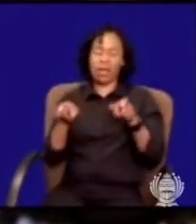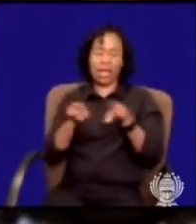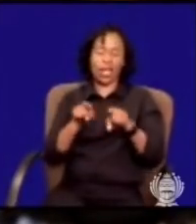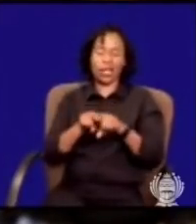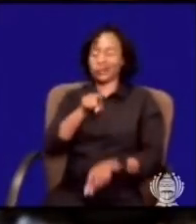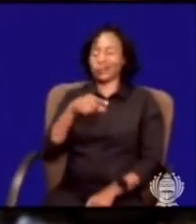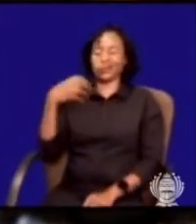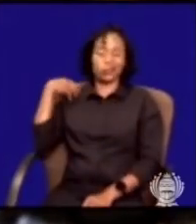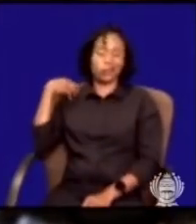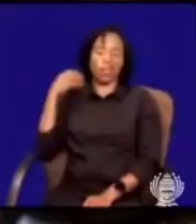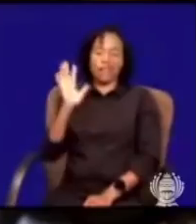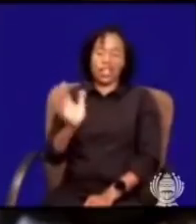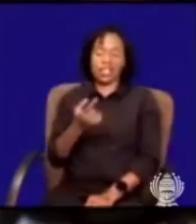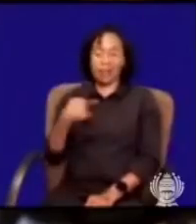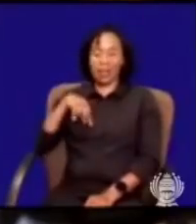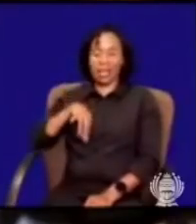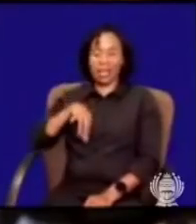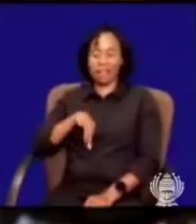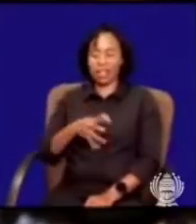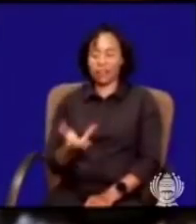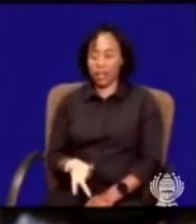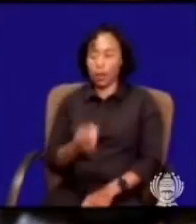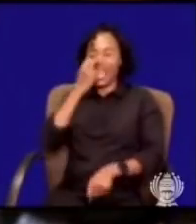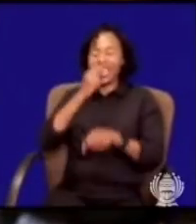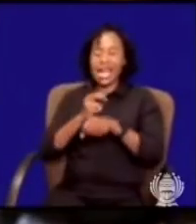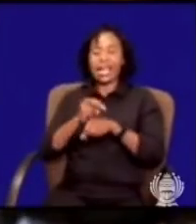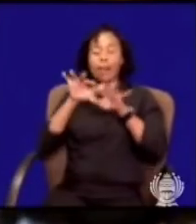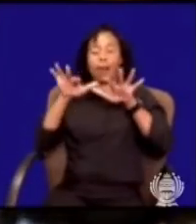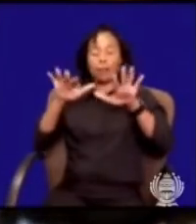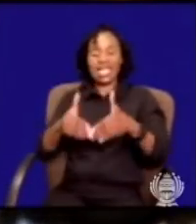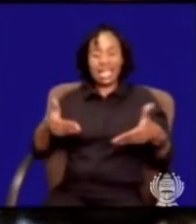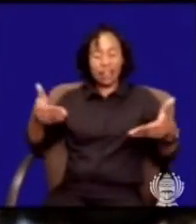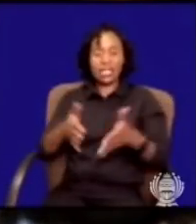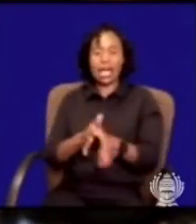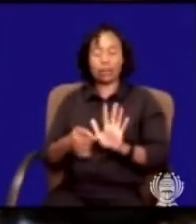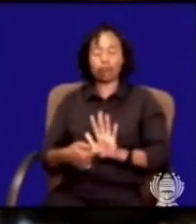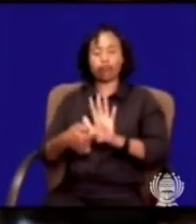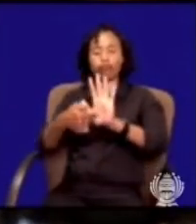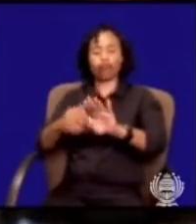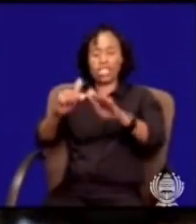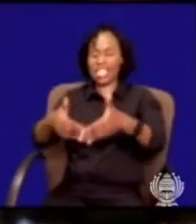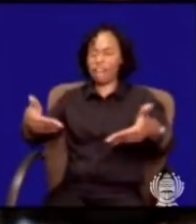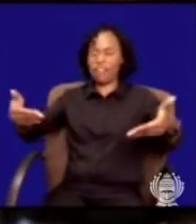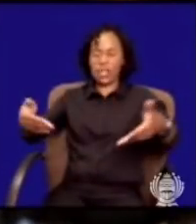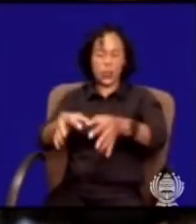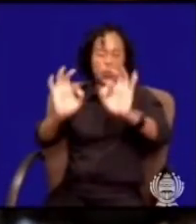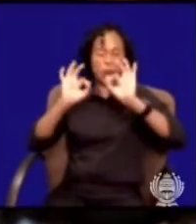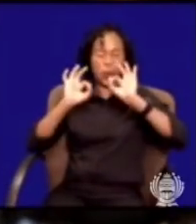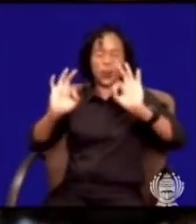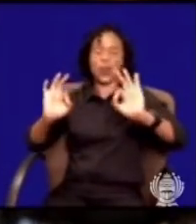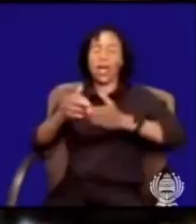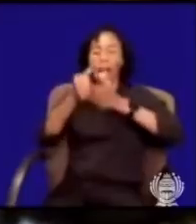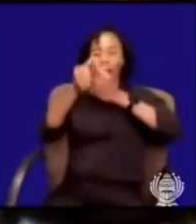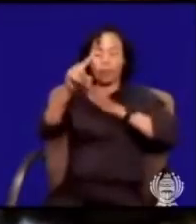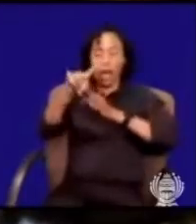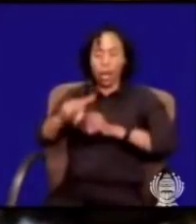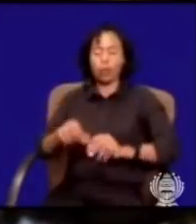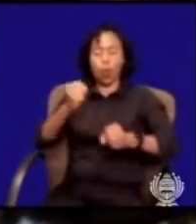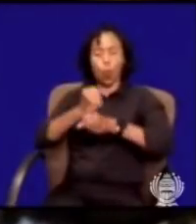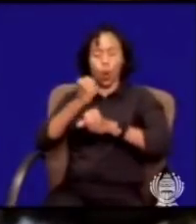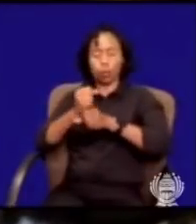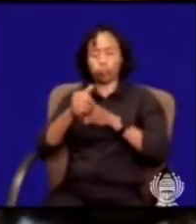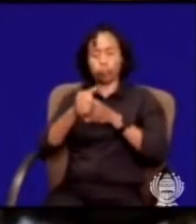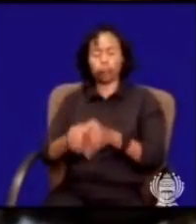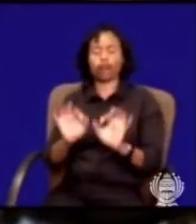party. We need a public service that embodies service excellence, led by servant leaders who take pride in their work and deliver